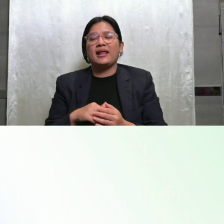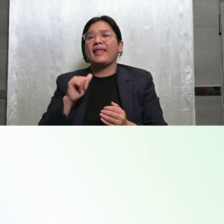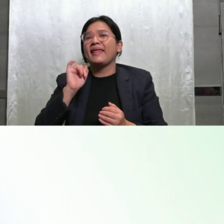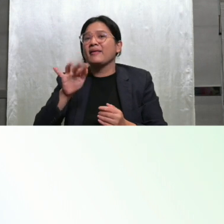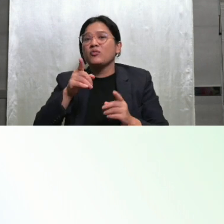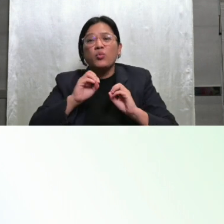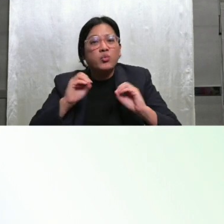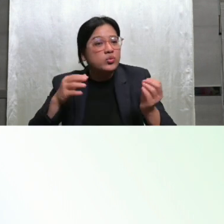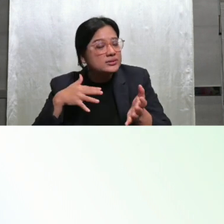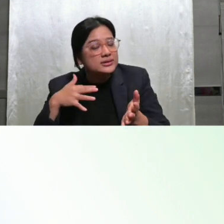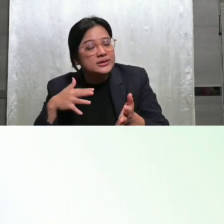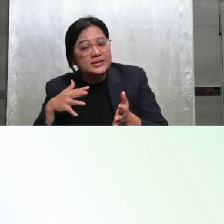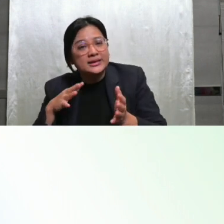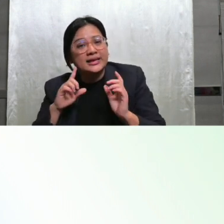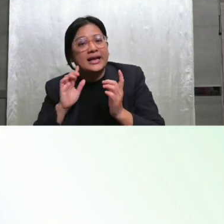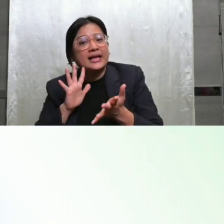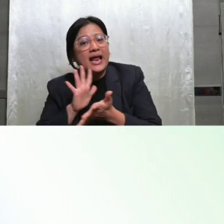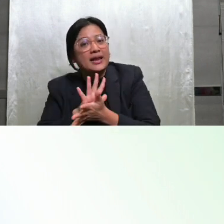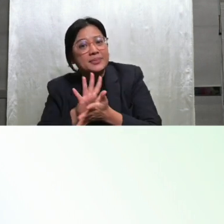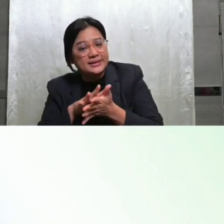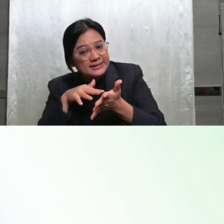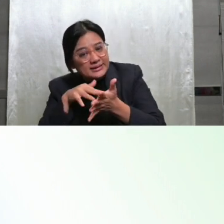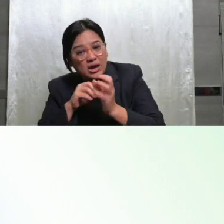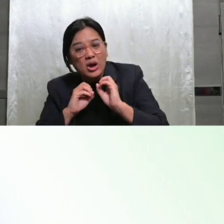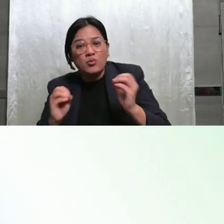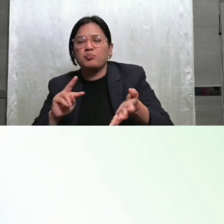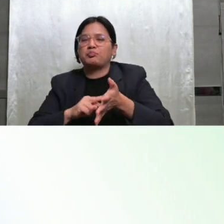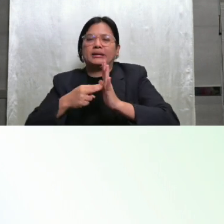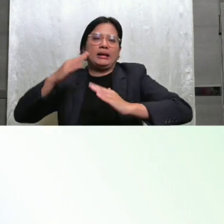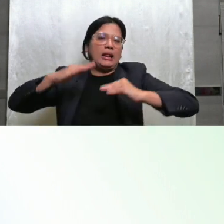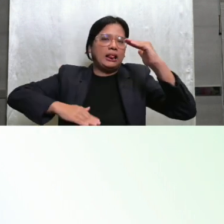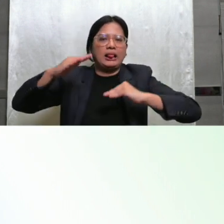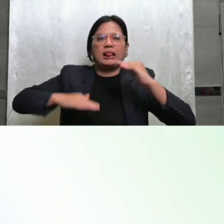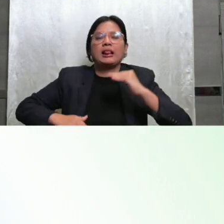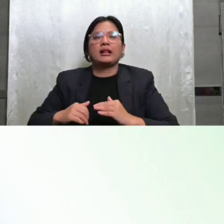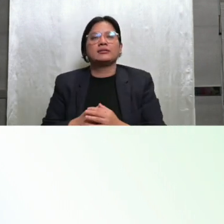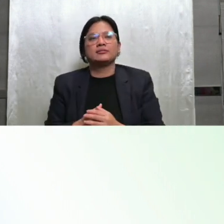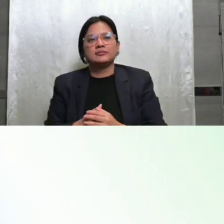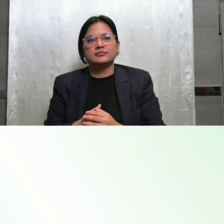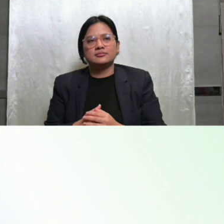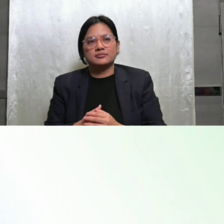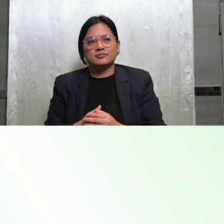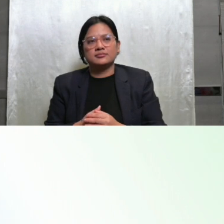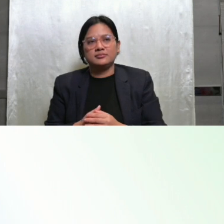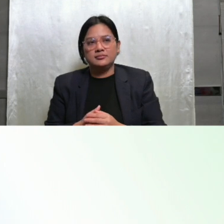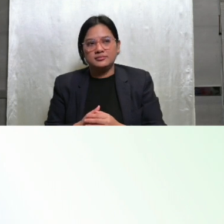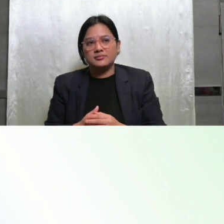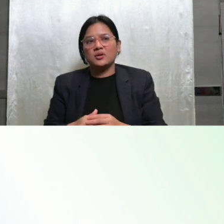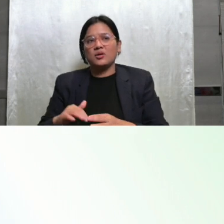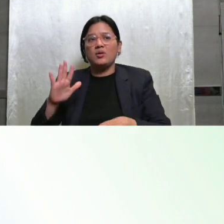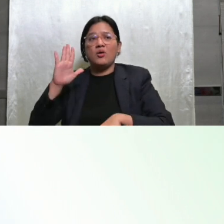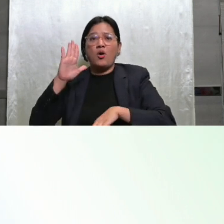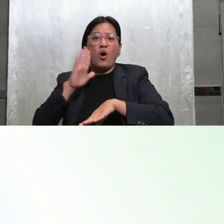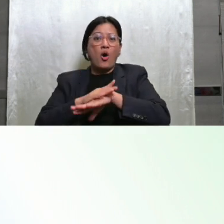to a very targeted segment. We have to make it available for all communities, for the marginalized